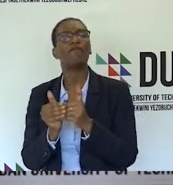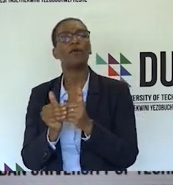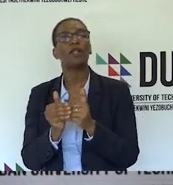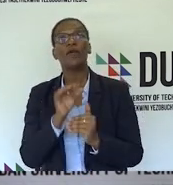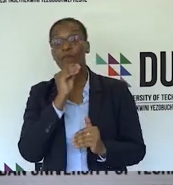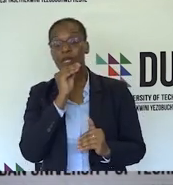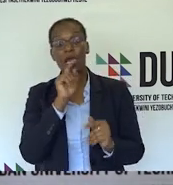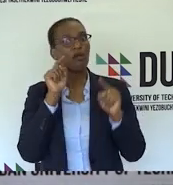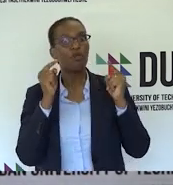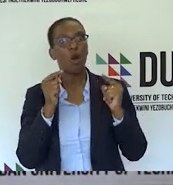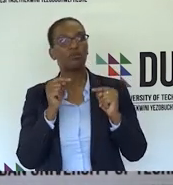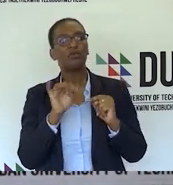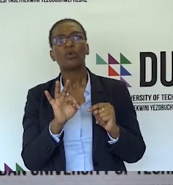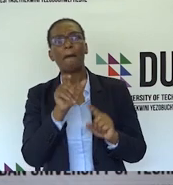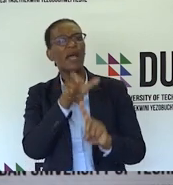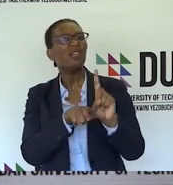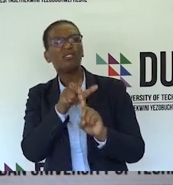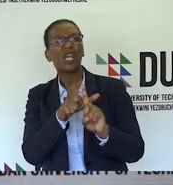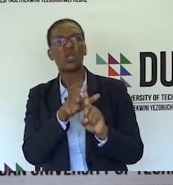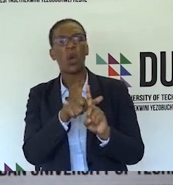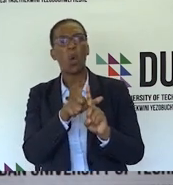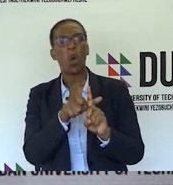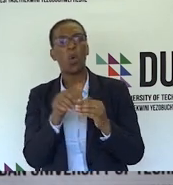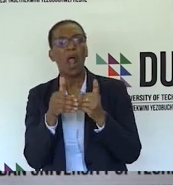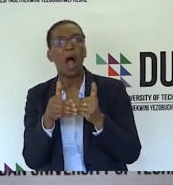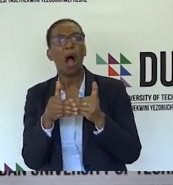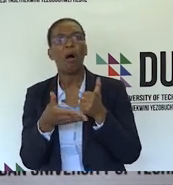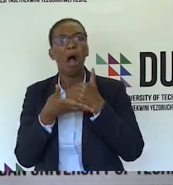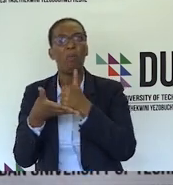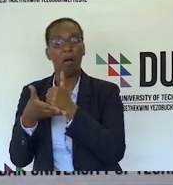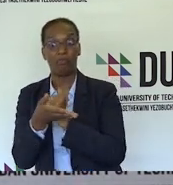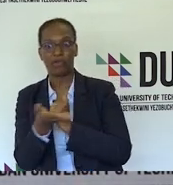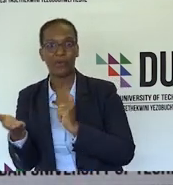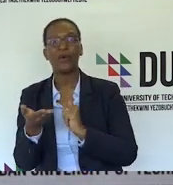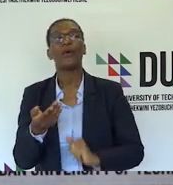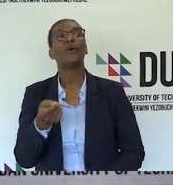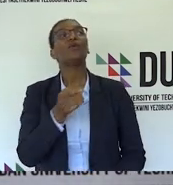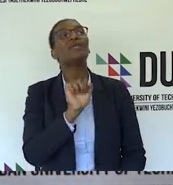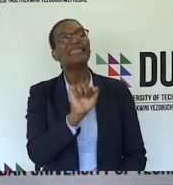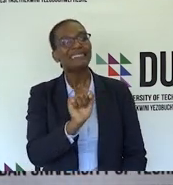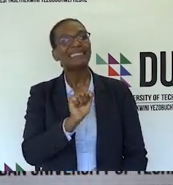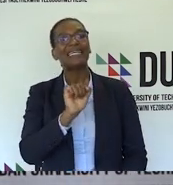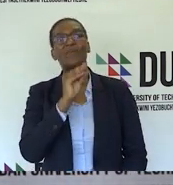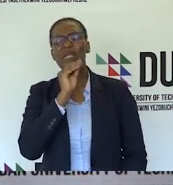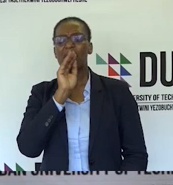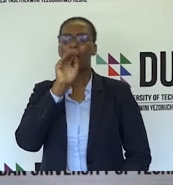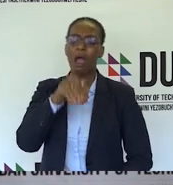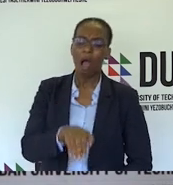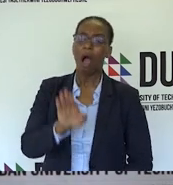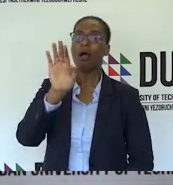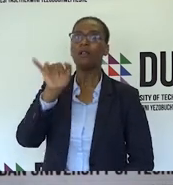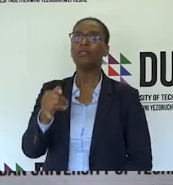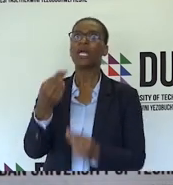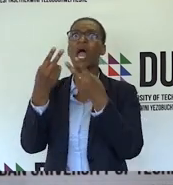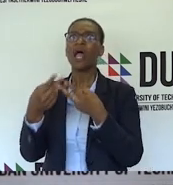no one to level it plain and cut it straight for you to stroll through. It has hills and